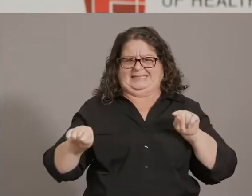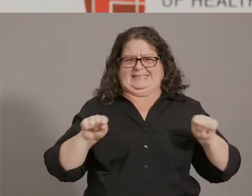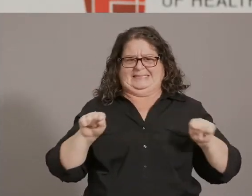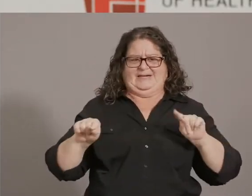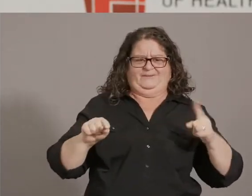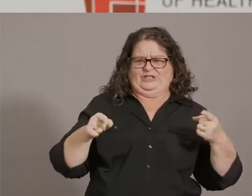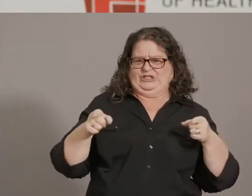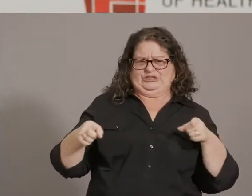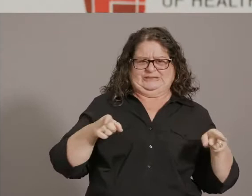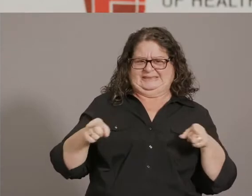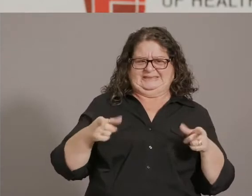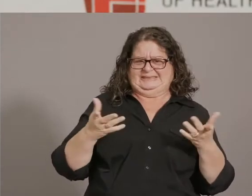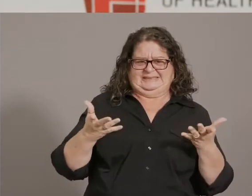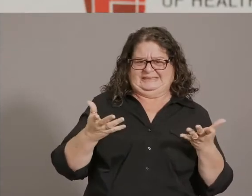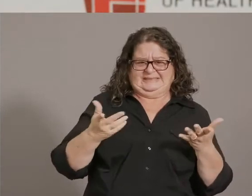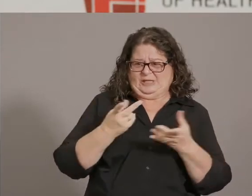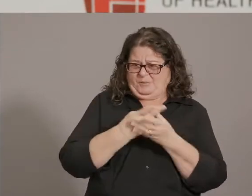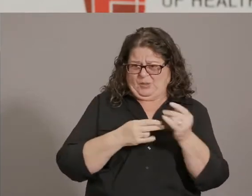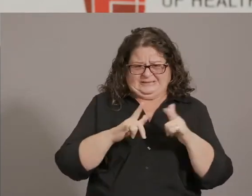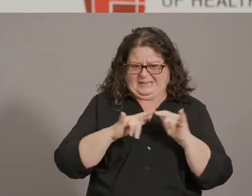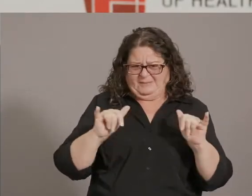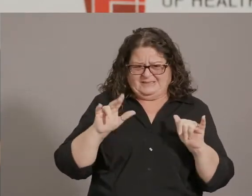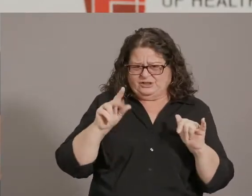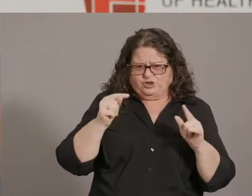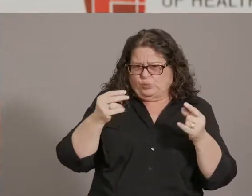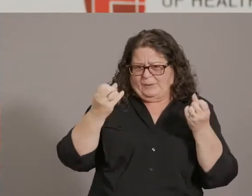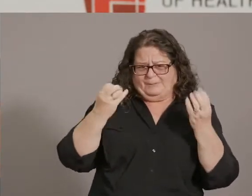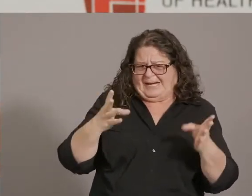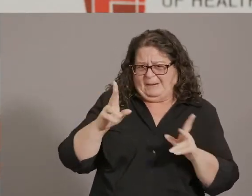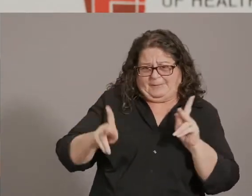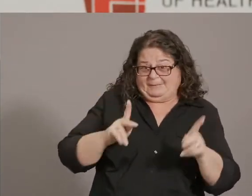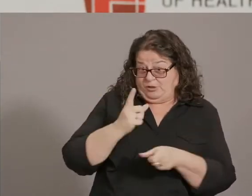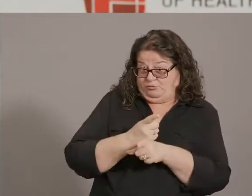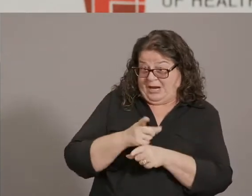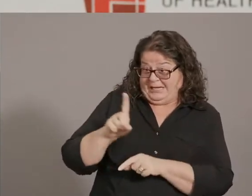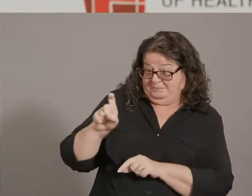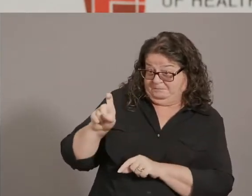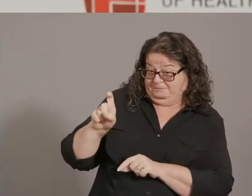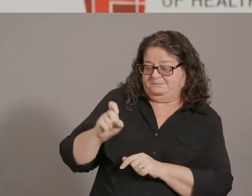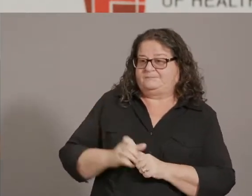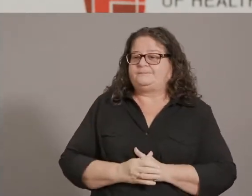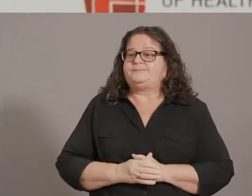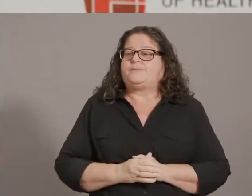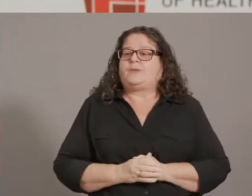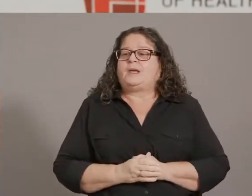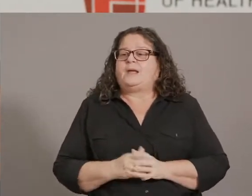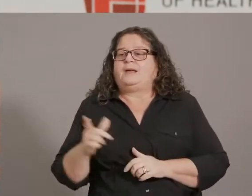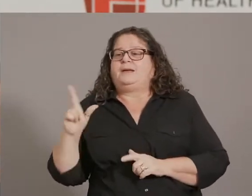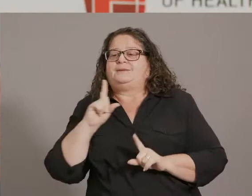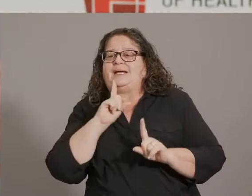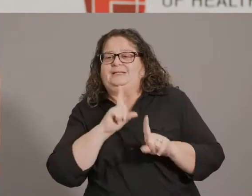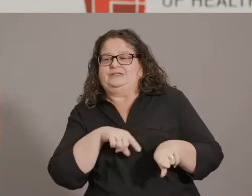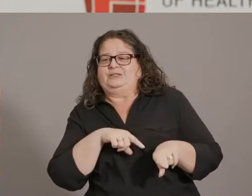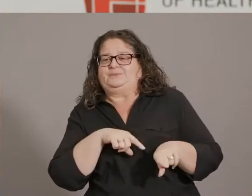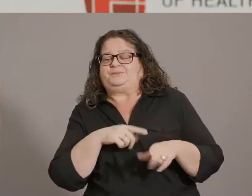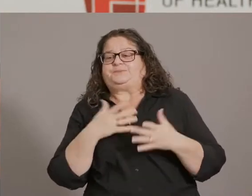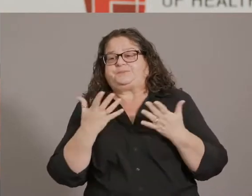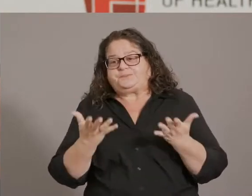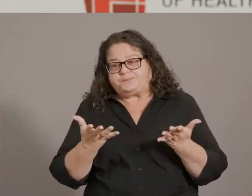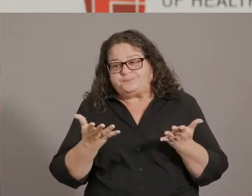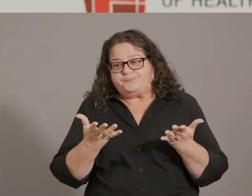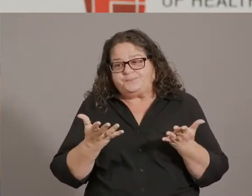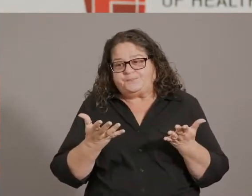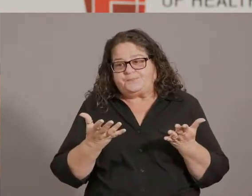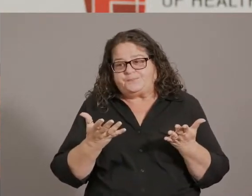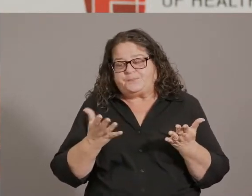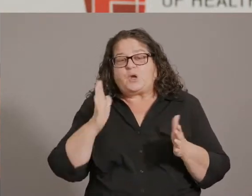both at the same time because that will be too big. Well, so likely what we're going to do is we will probably open it up when the